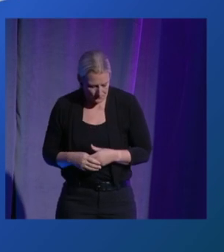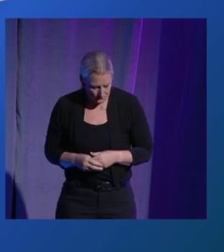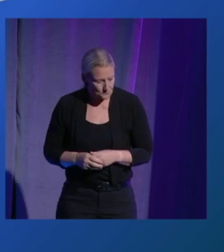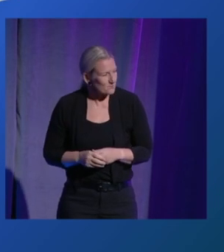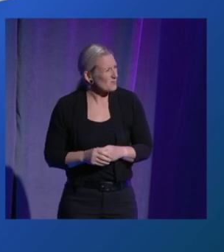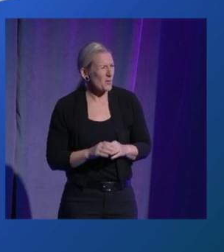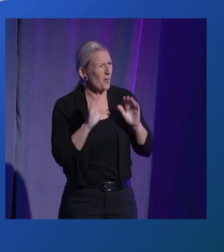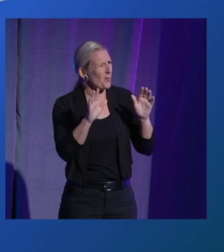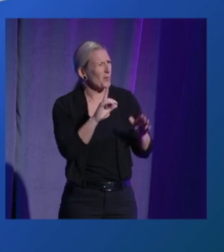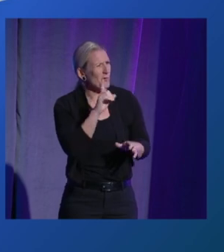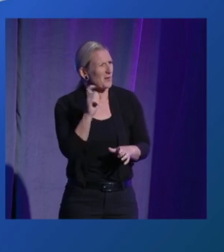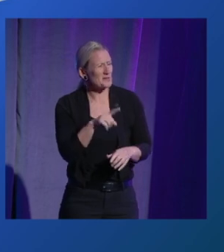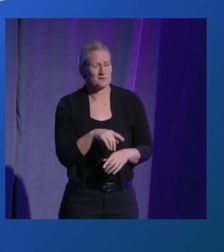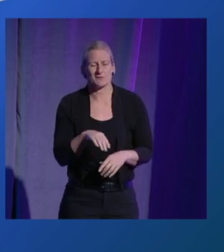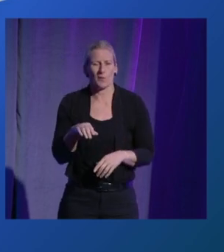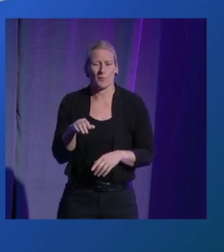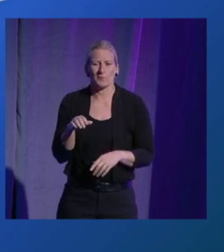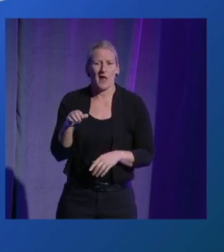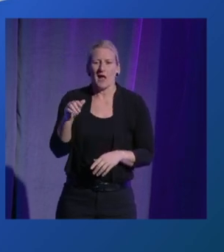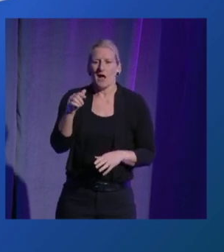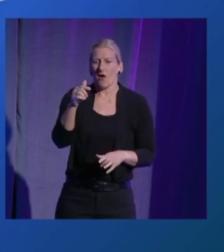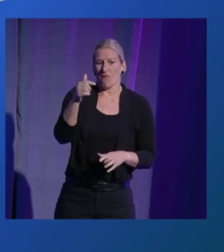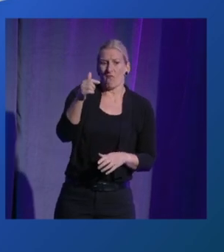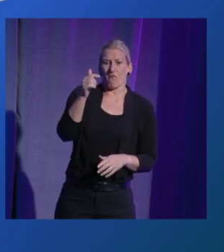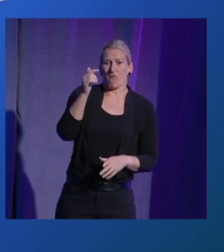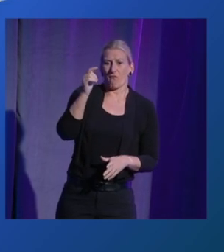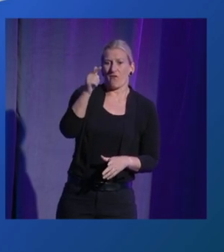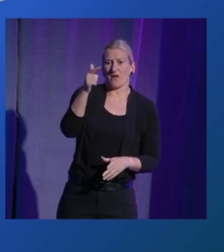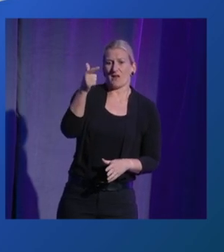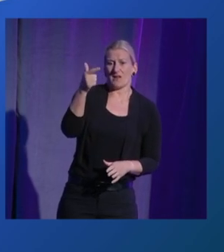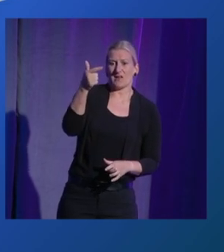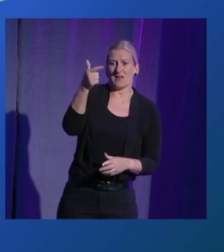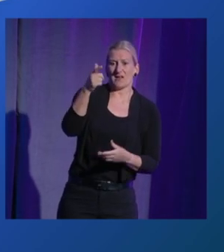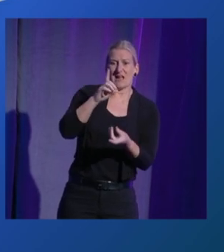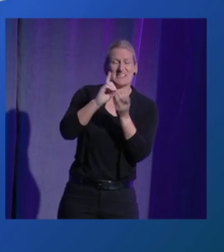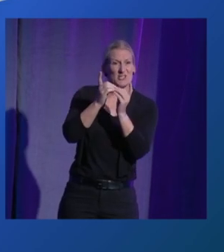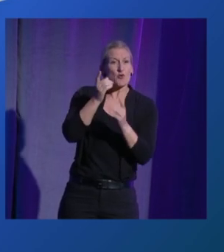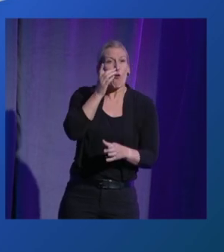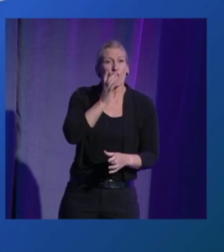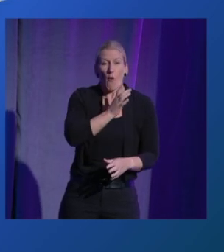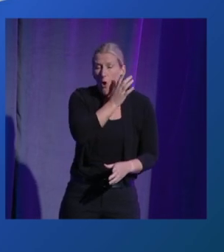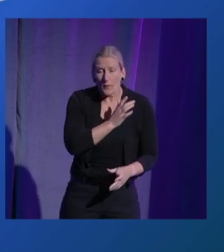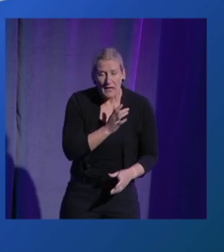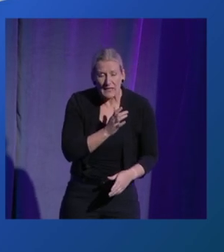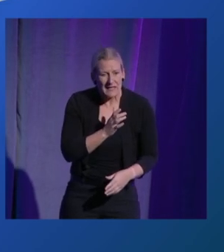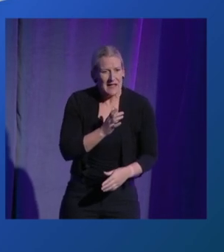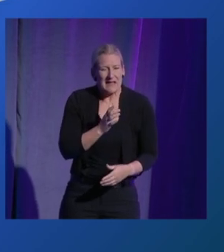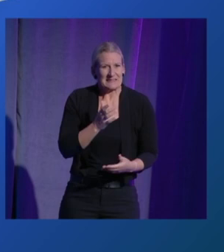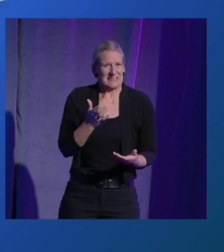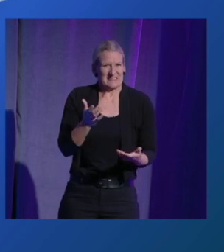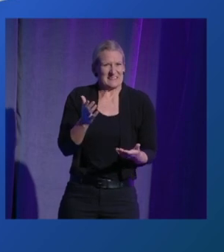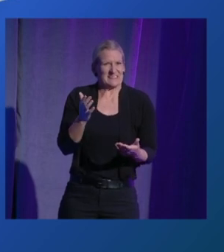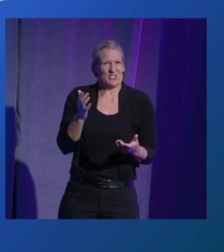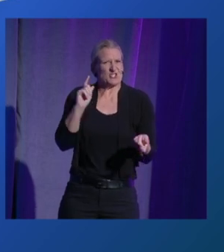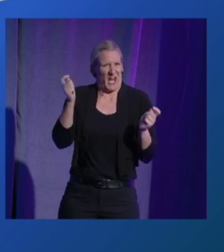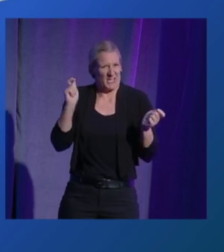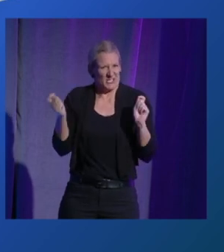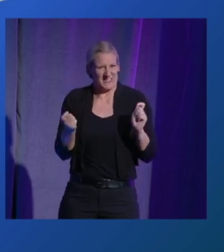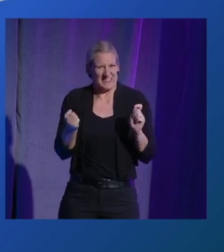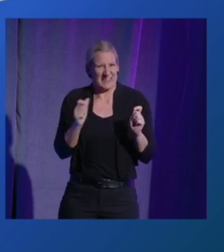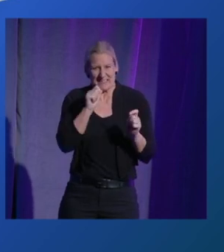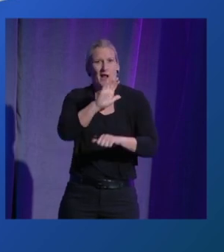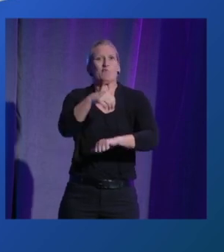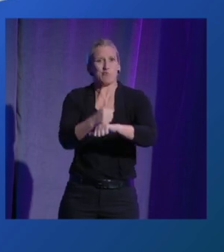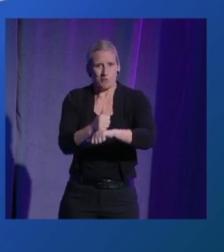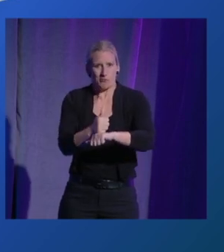a static term or concept it is evolving and in my opinion it's not evolving rapidly enough we need to feed